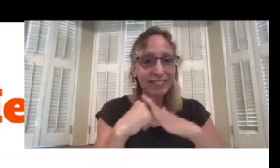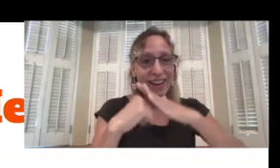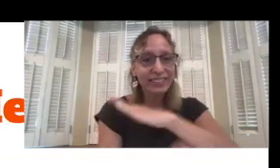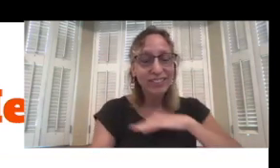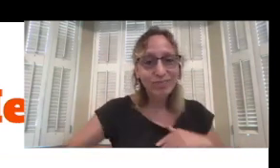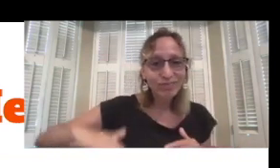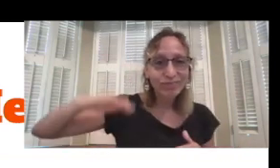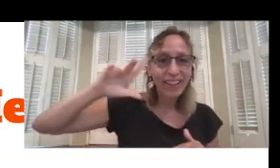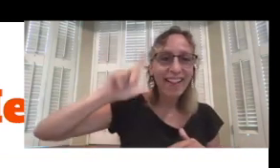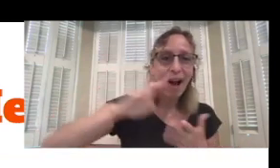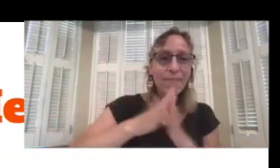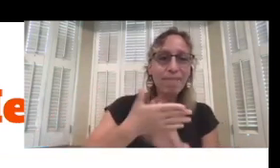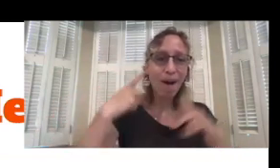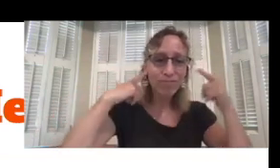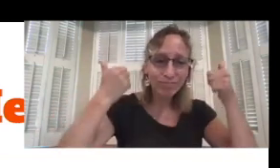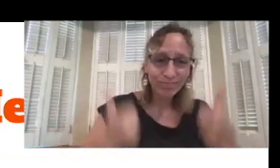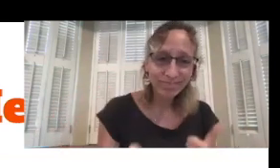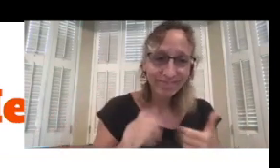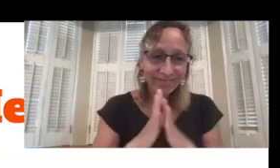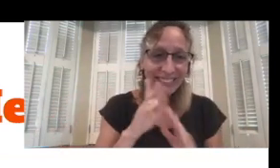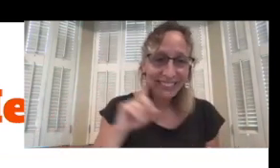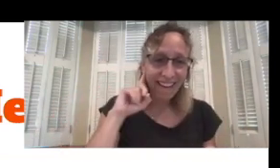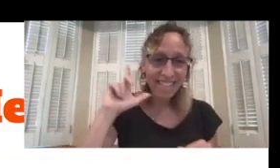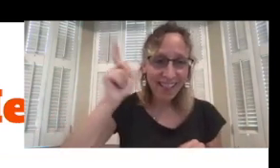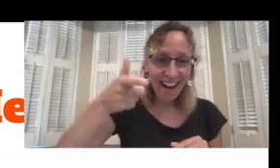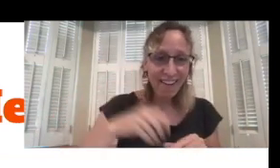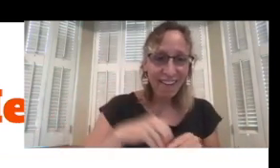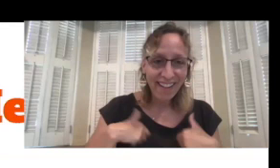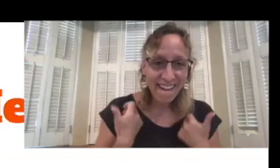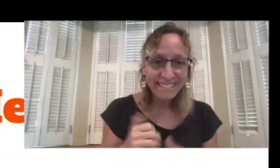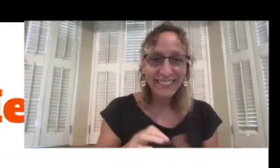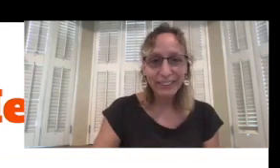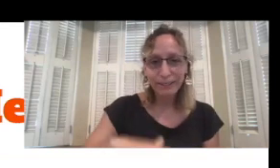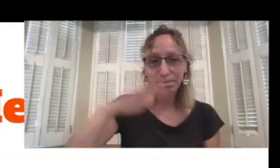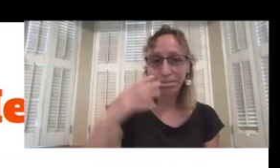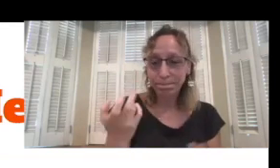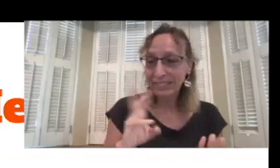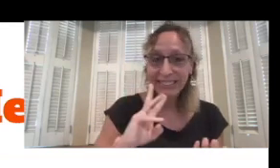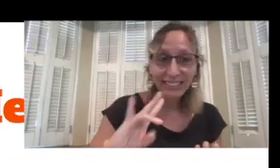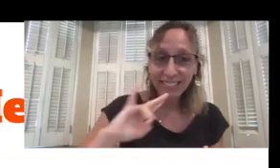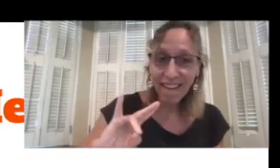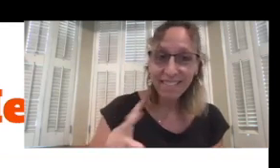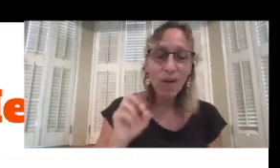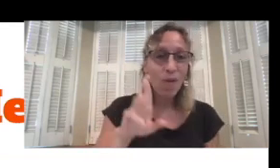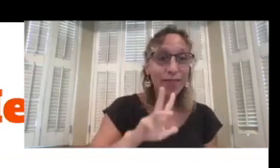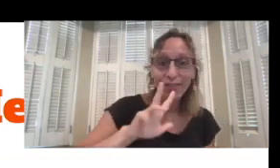Some deaf people have a language foundation in English. They can hear well and then become deaf later in